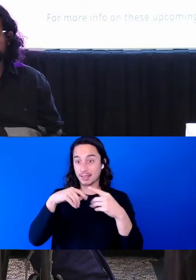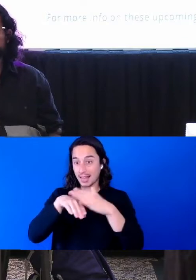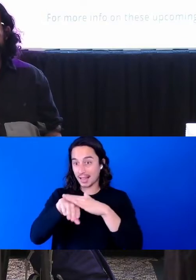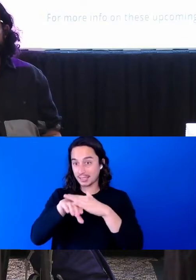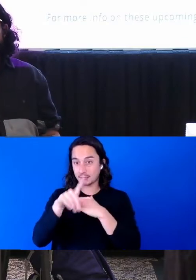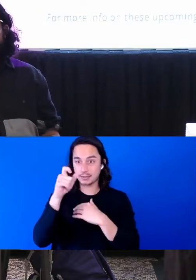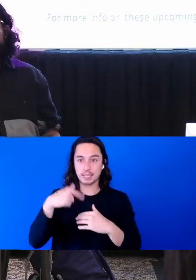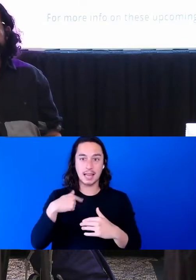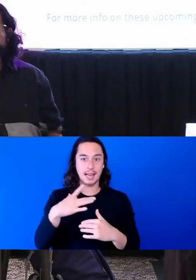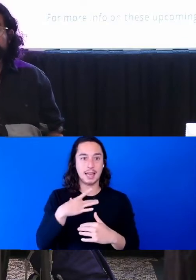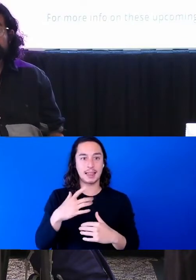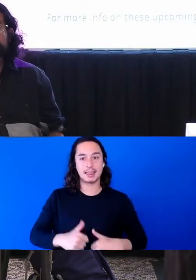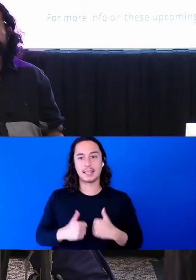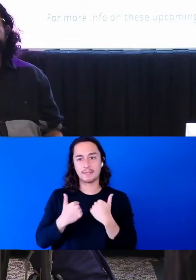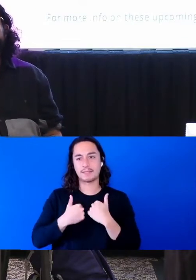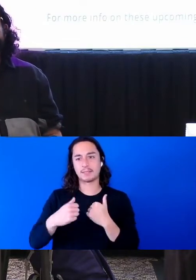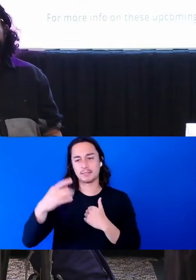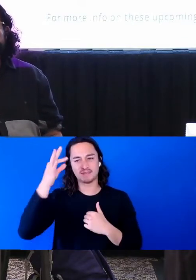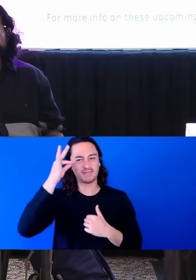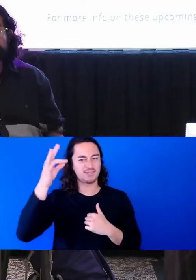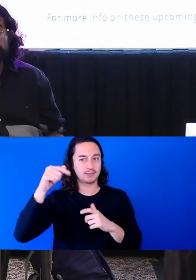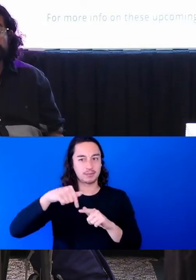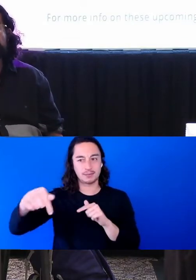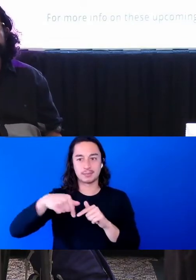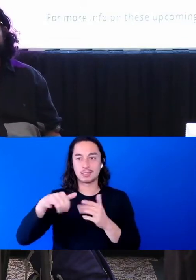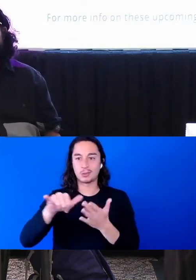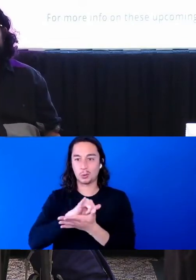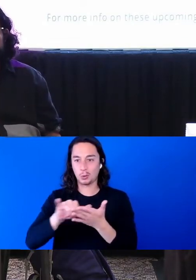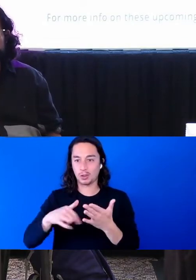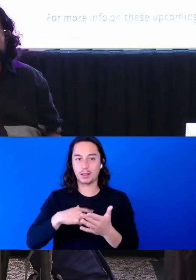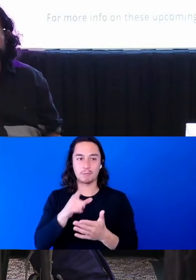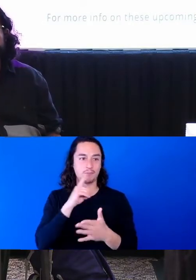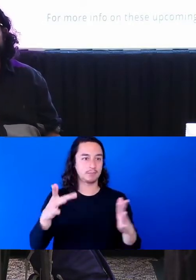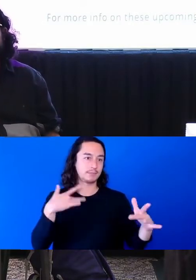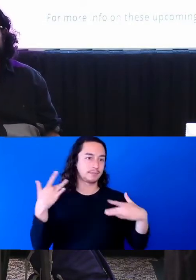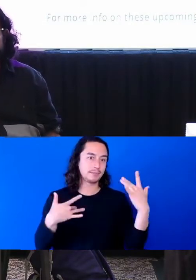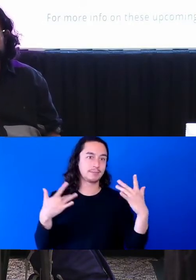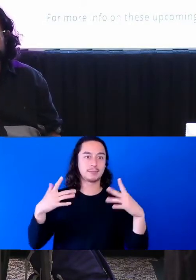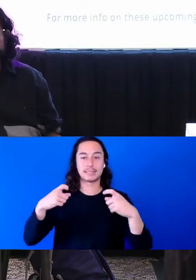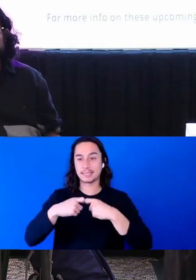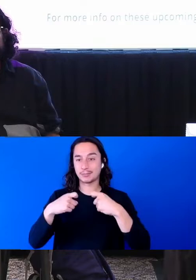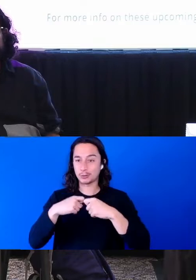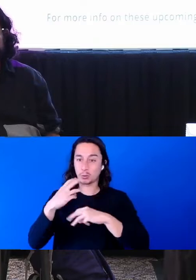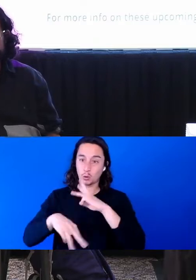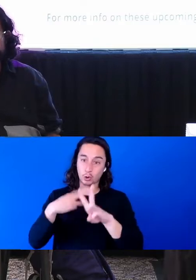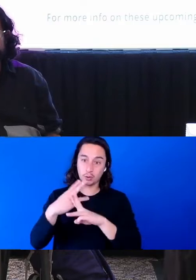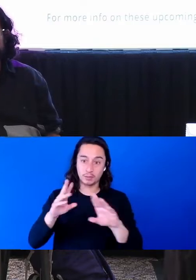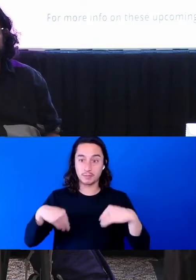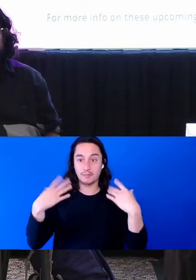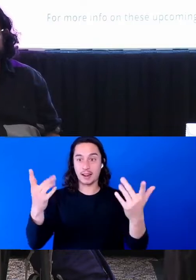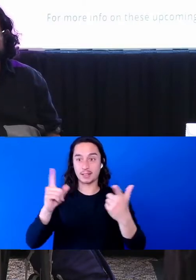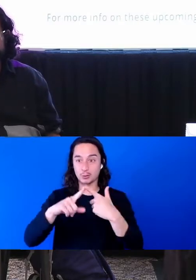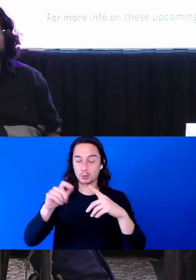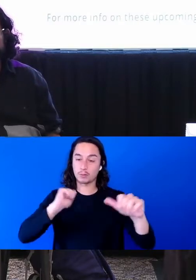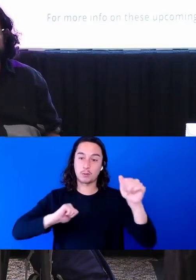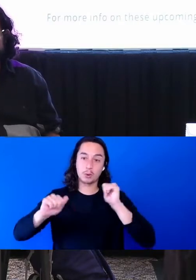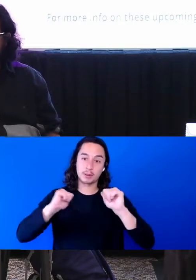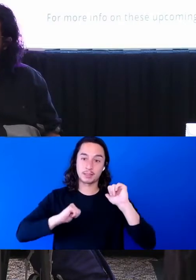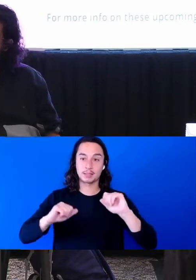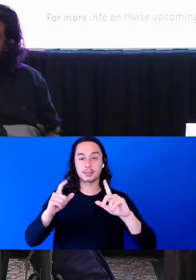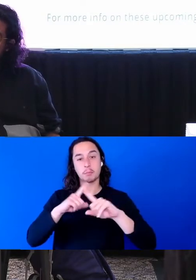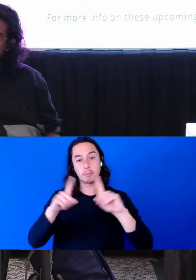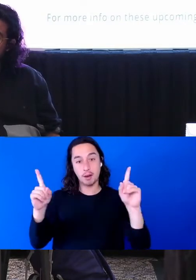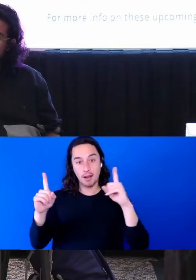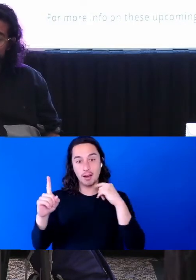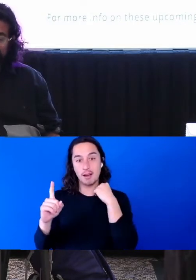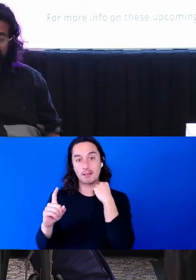York. Like, I'm really pumped for everything that the digital world is giving to performance, but